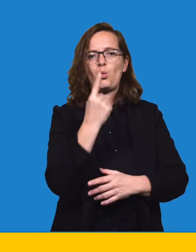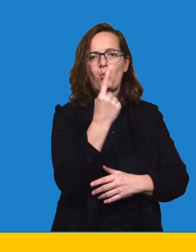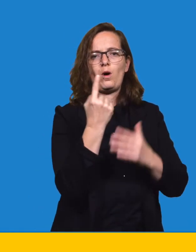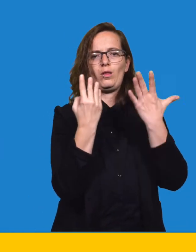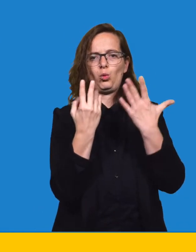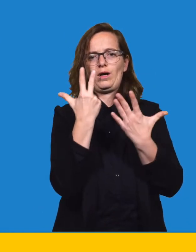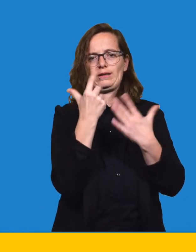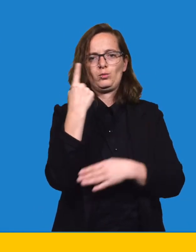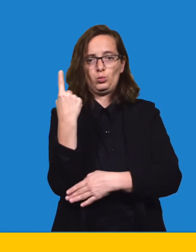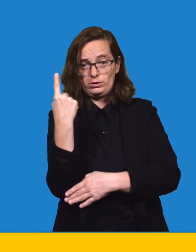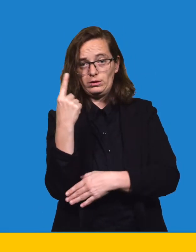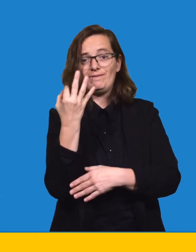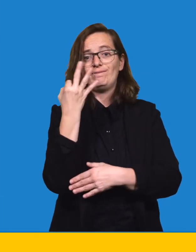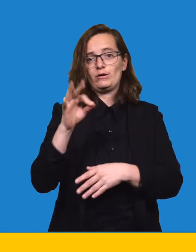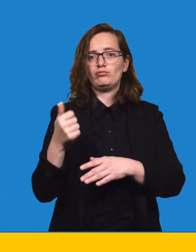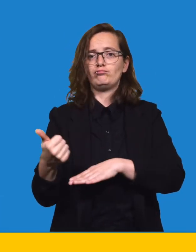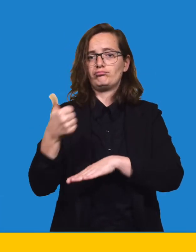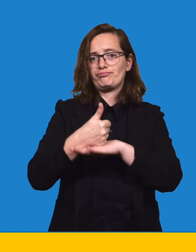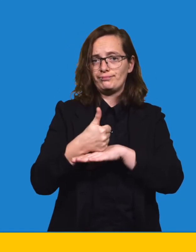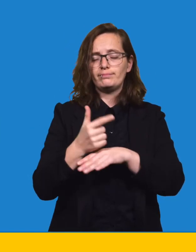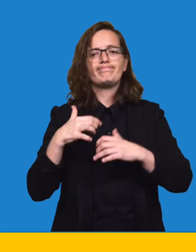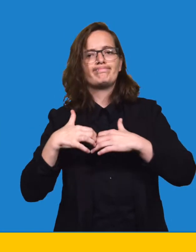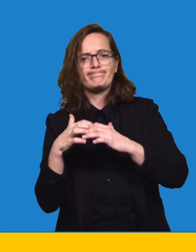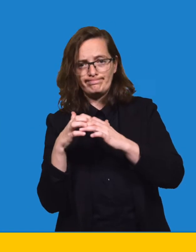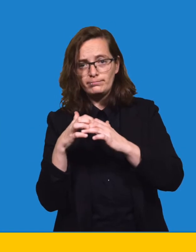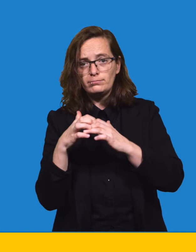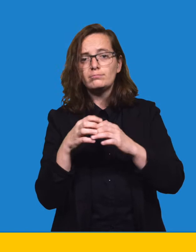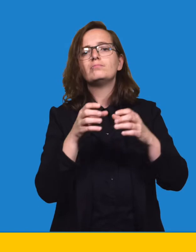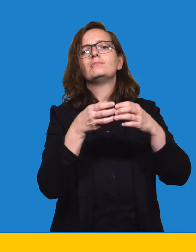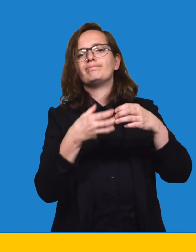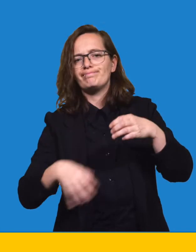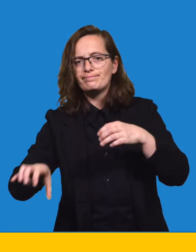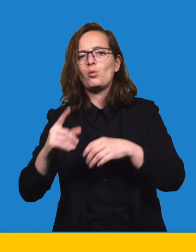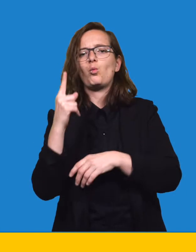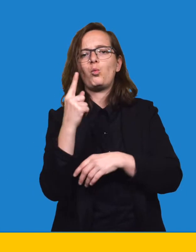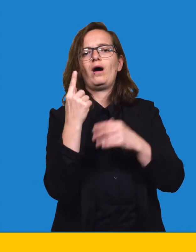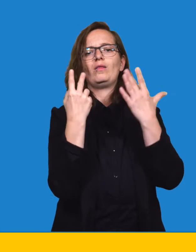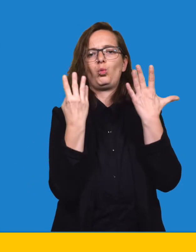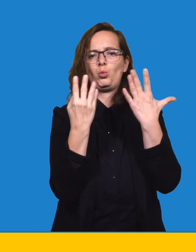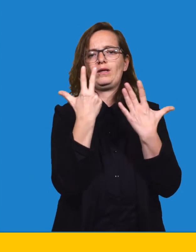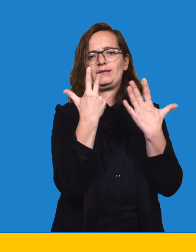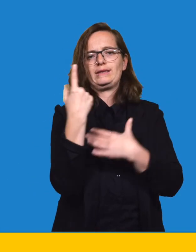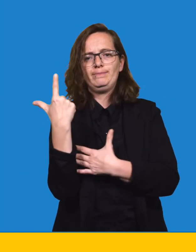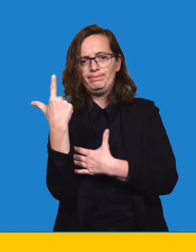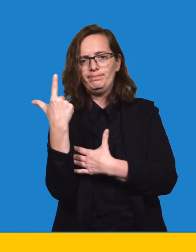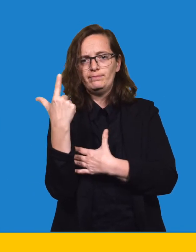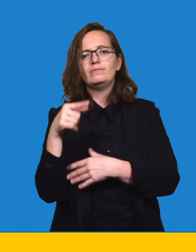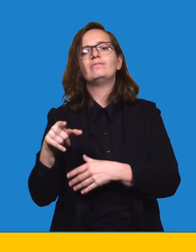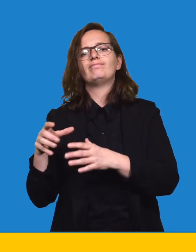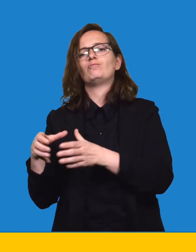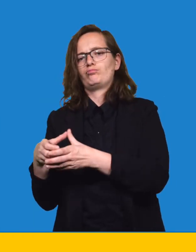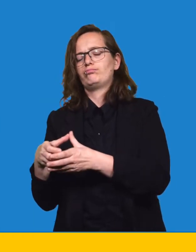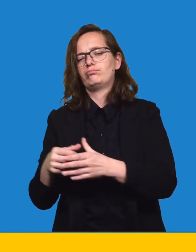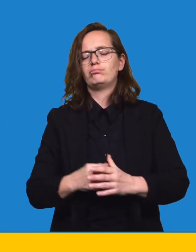change. In 1981, French President Mitterrand created le Ministère de la Solidarité. And